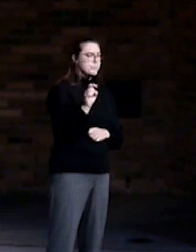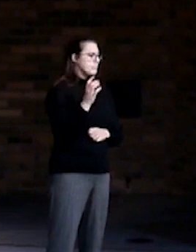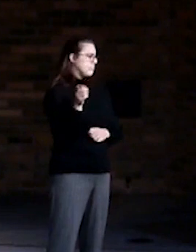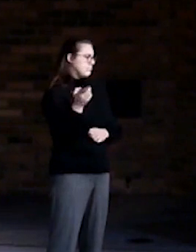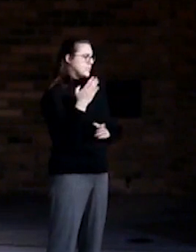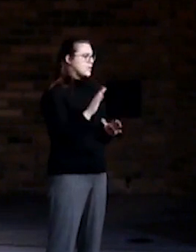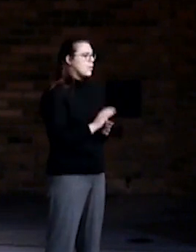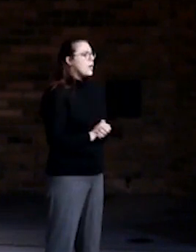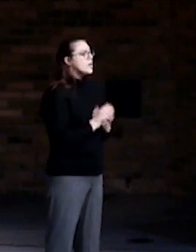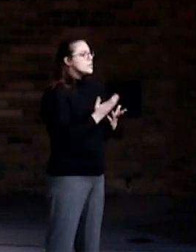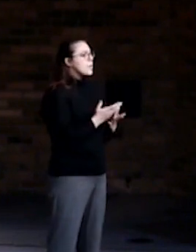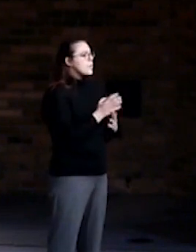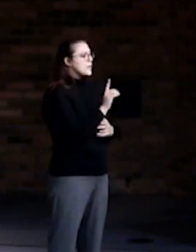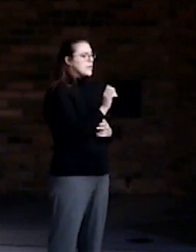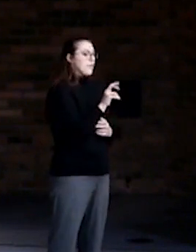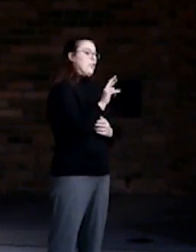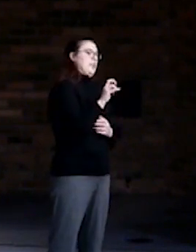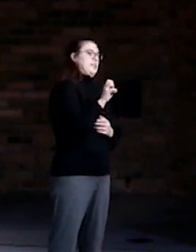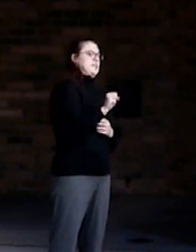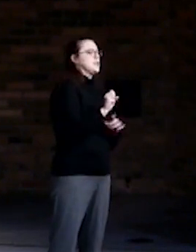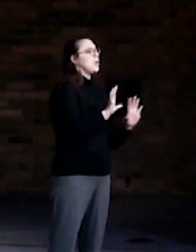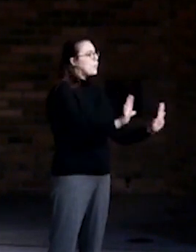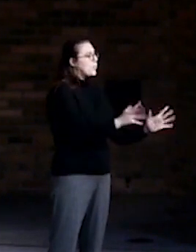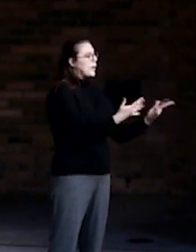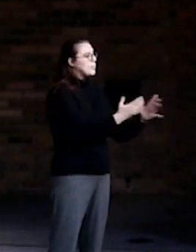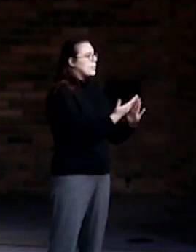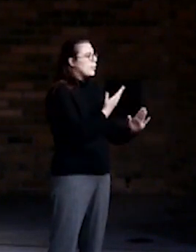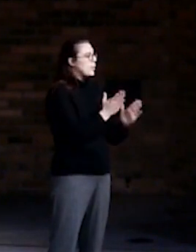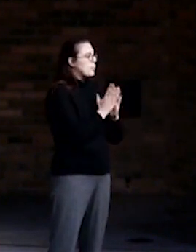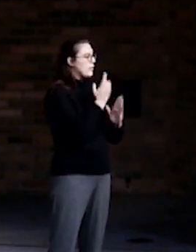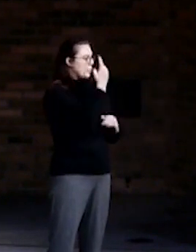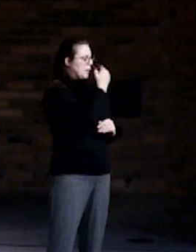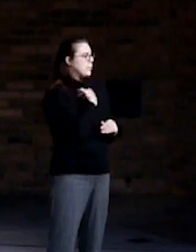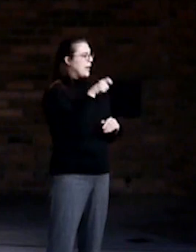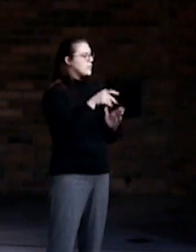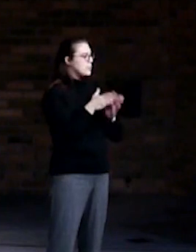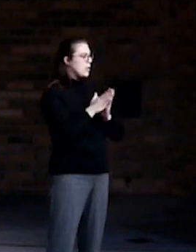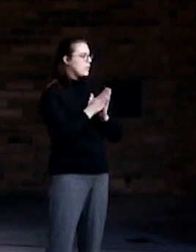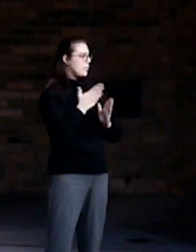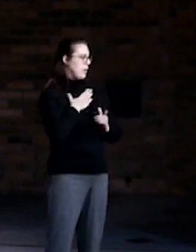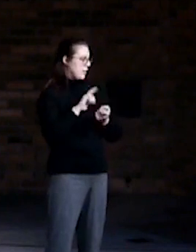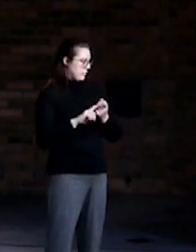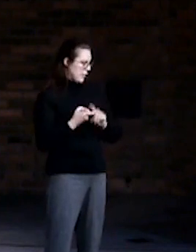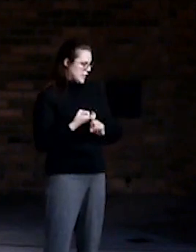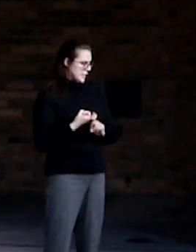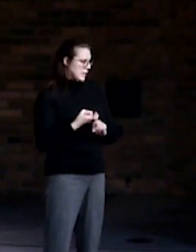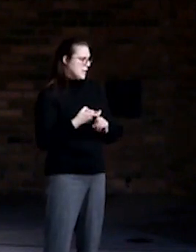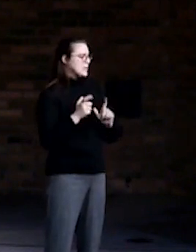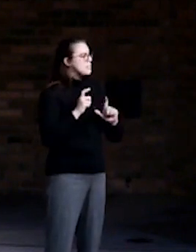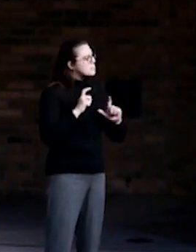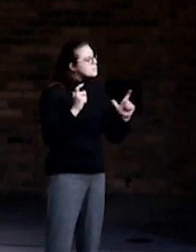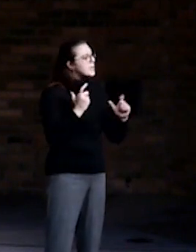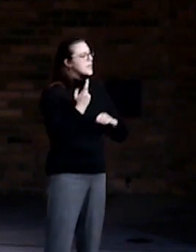me, we have to pray for my friend Mr. Todd in Michigan. He's got some problems. What a man of God. This is his big